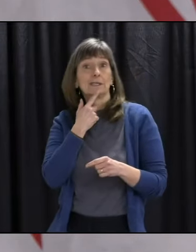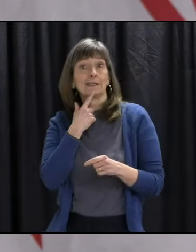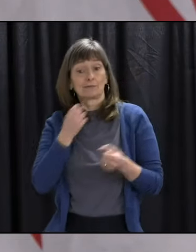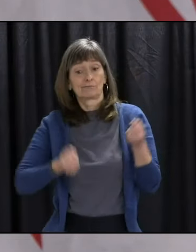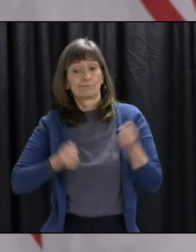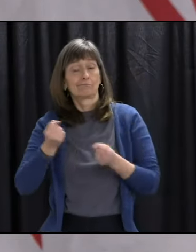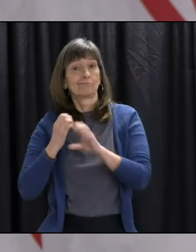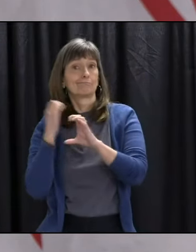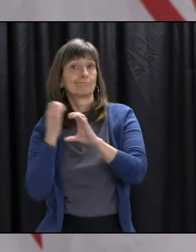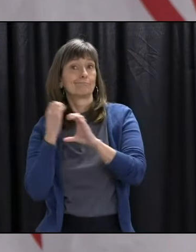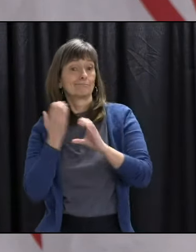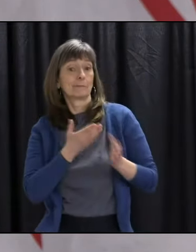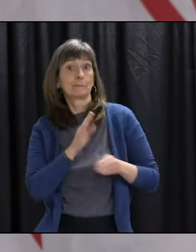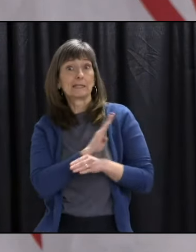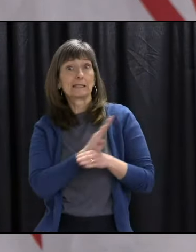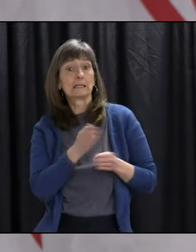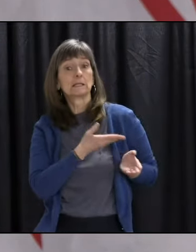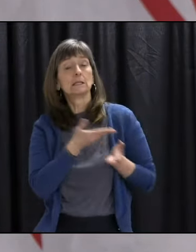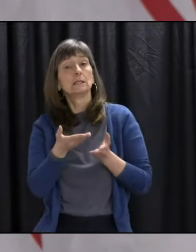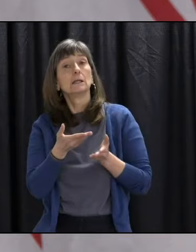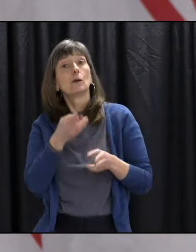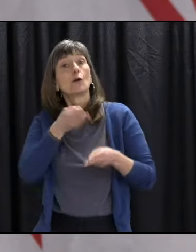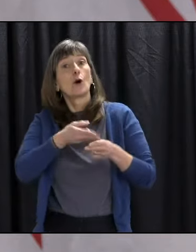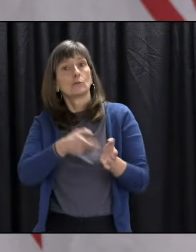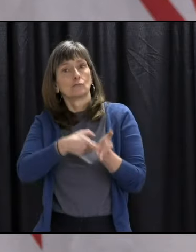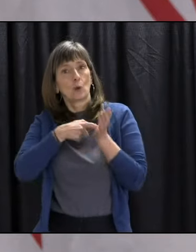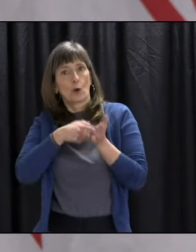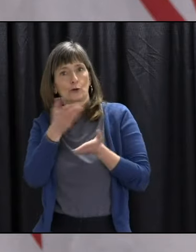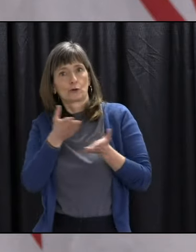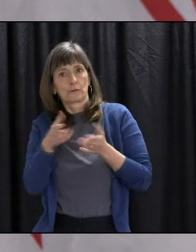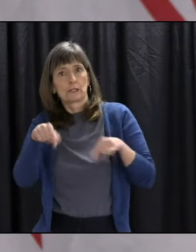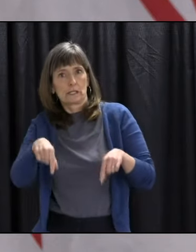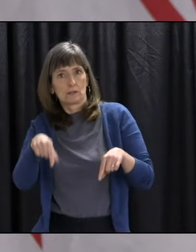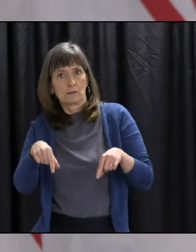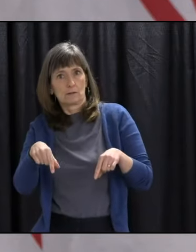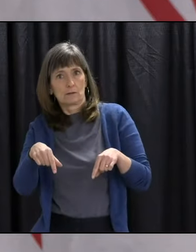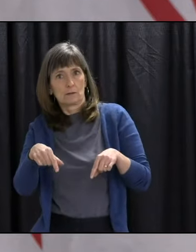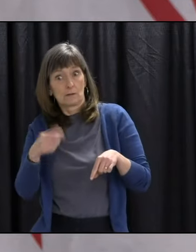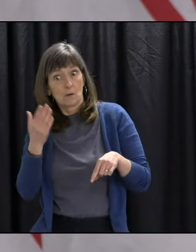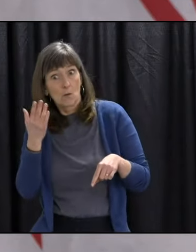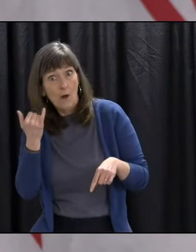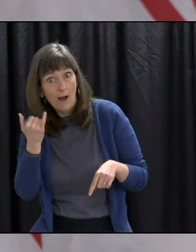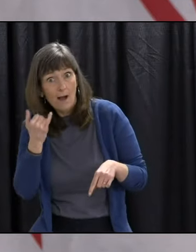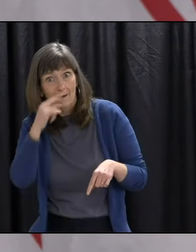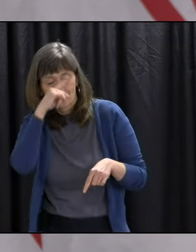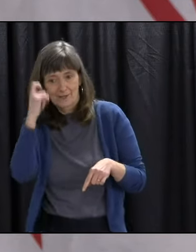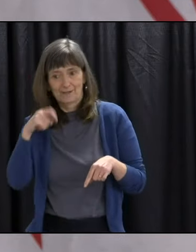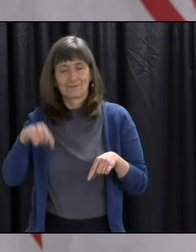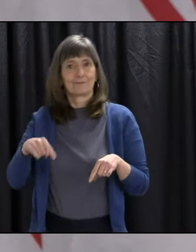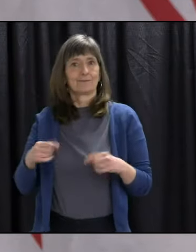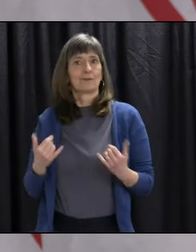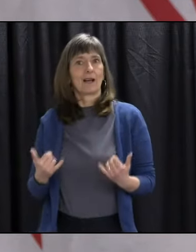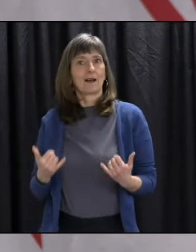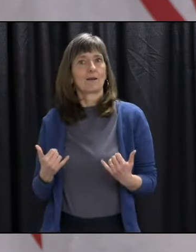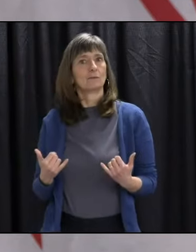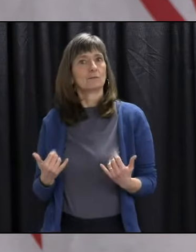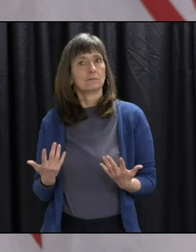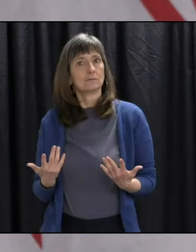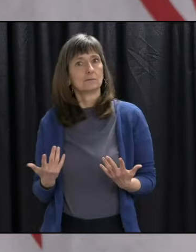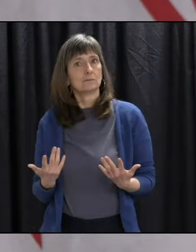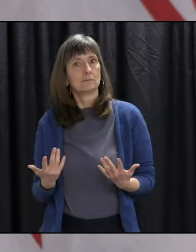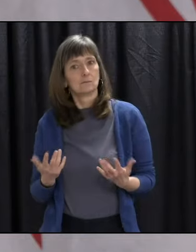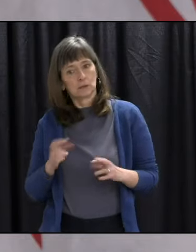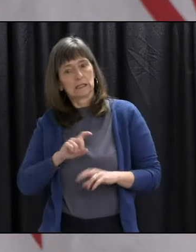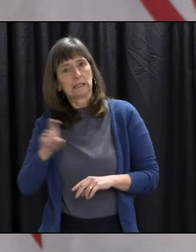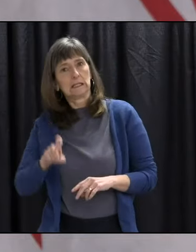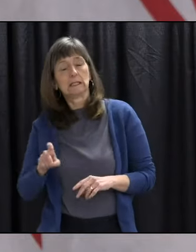in Newfoundland and Labrador. And that was exactly for days like we are seeing today. And once again, I've heard from